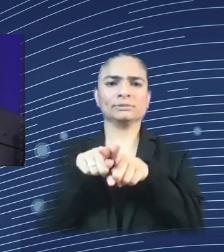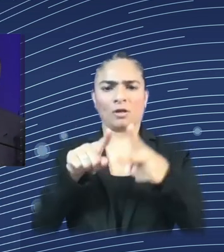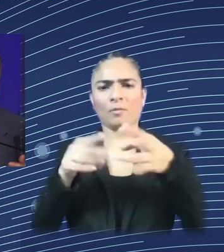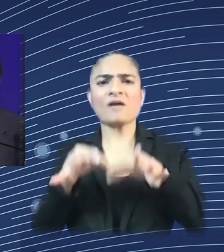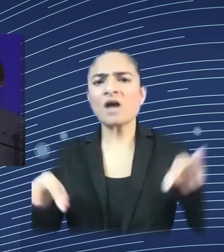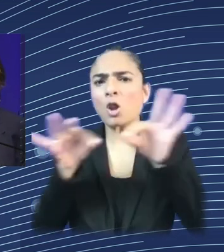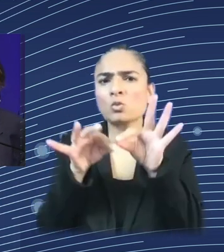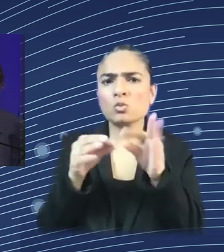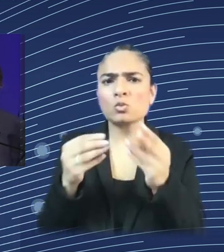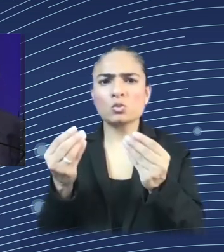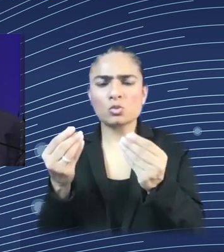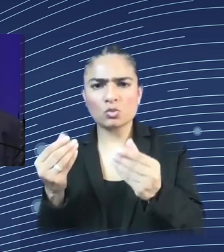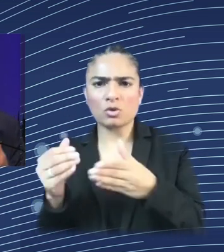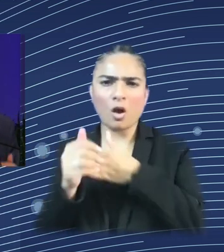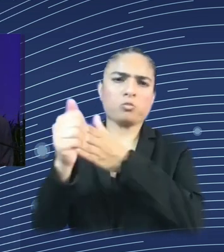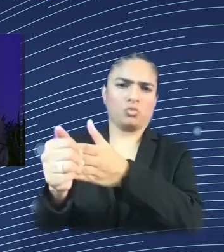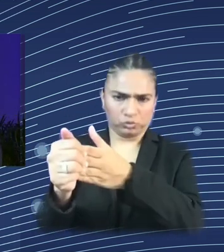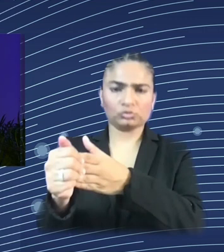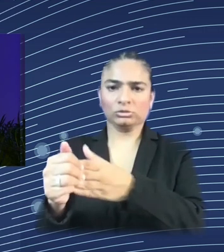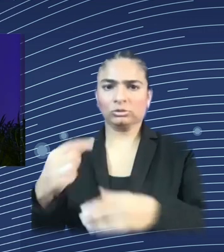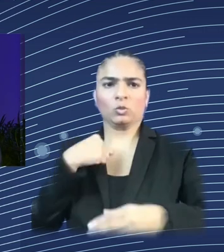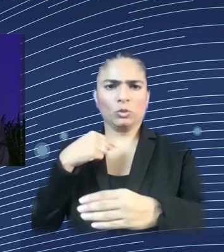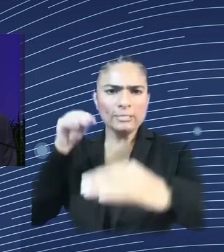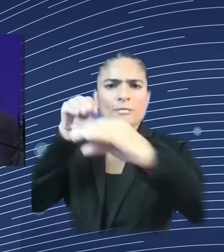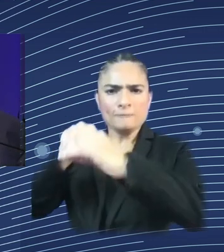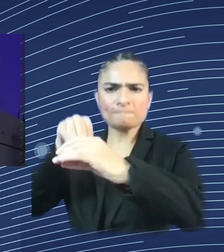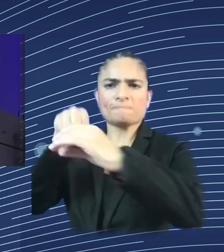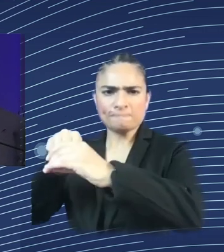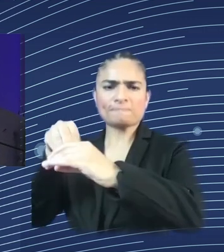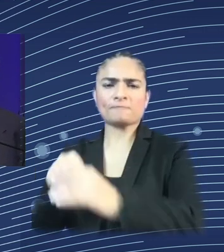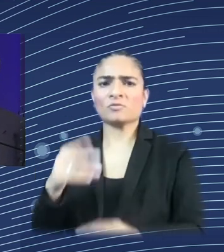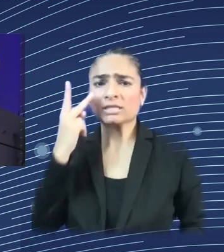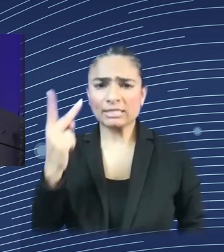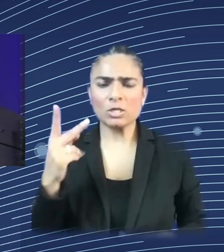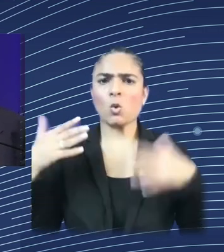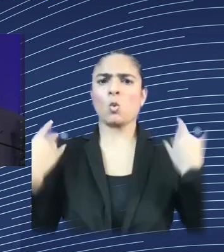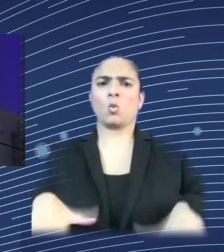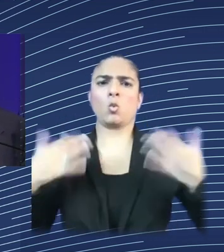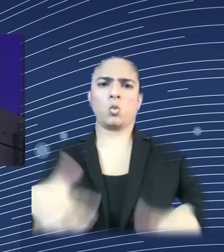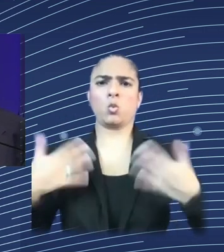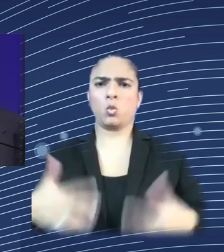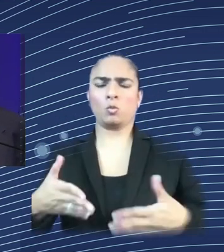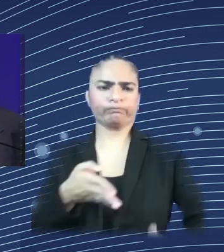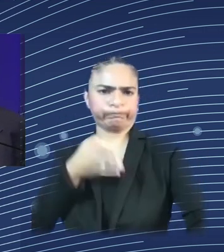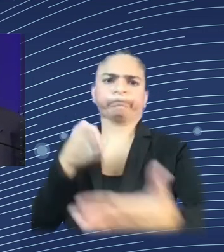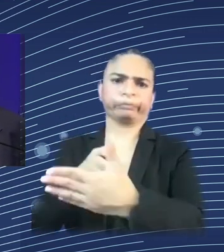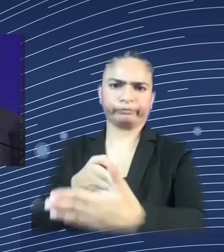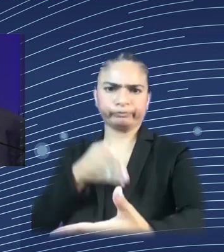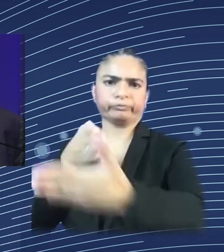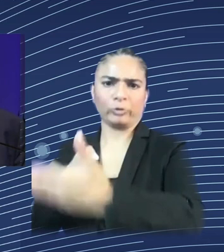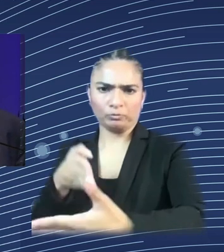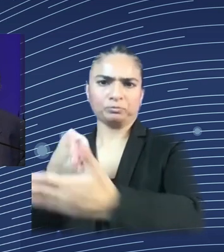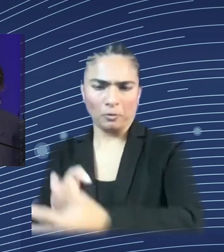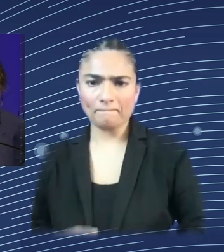the challenge, though the biggest challenge, is to orientate your limited resources, because our means are not